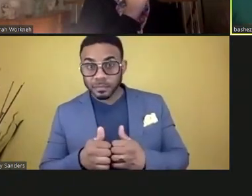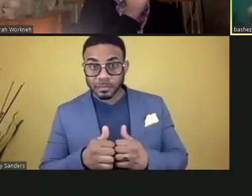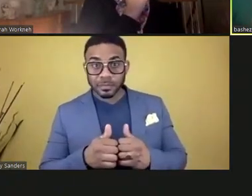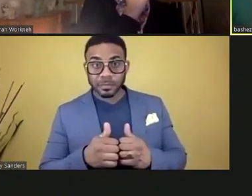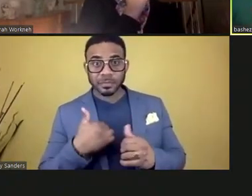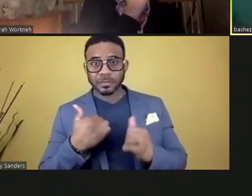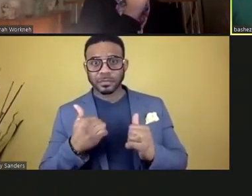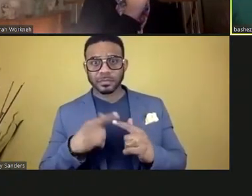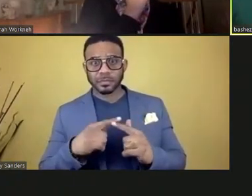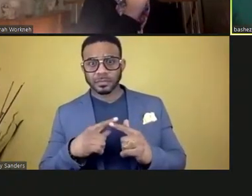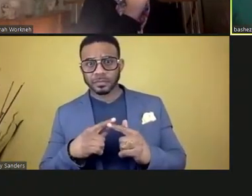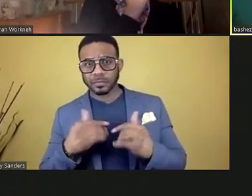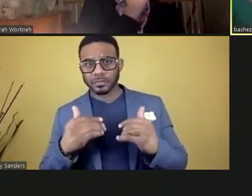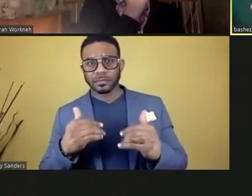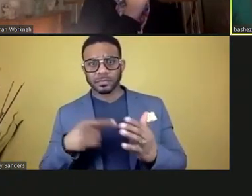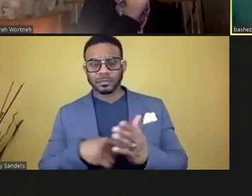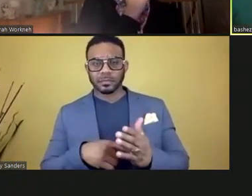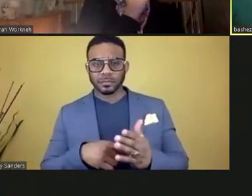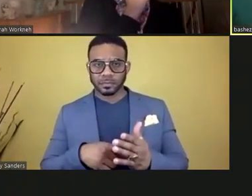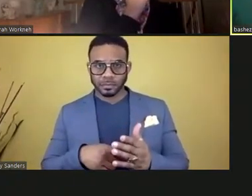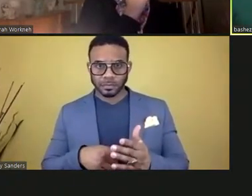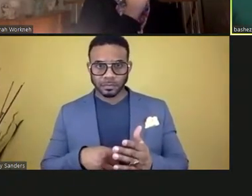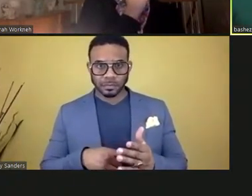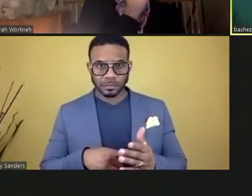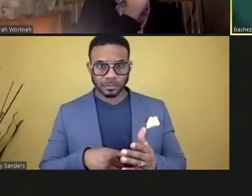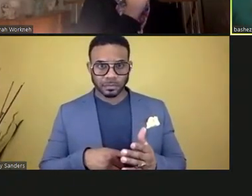we're trying to go about